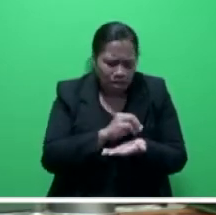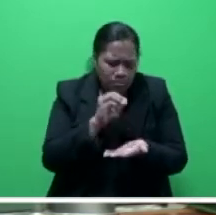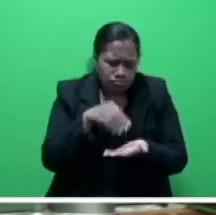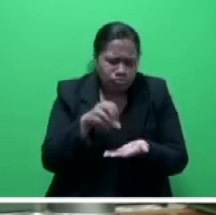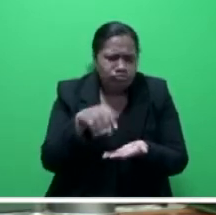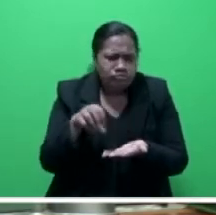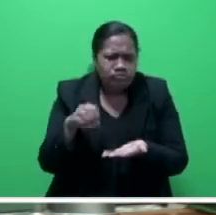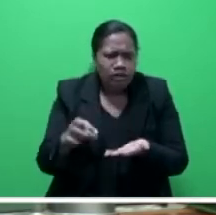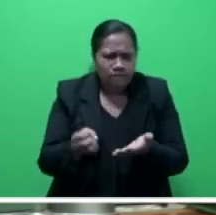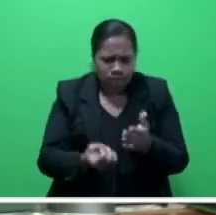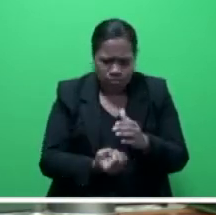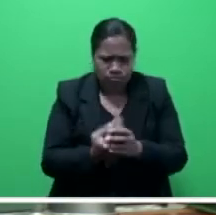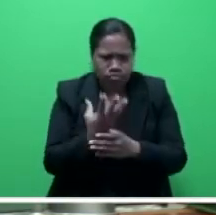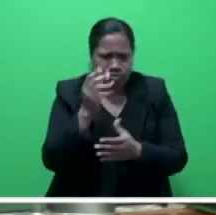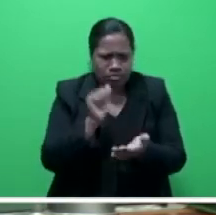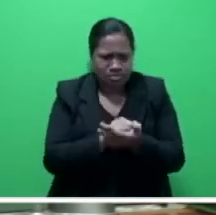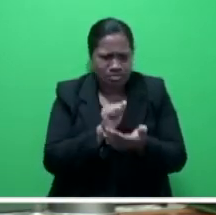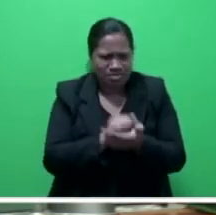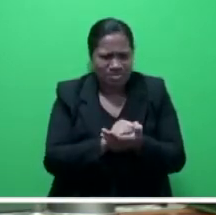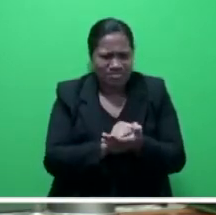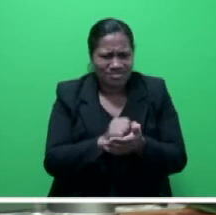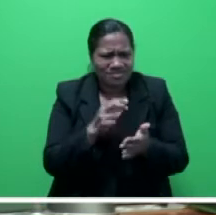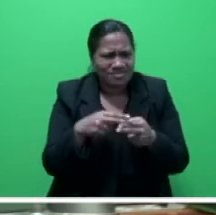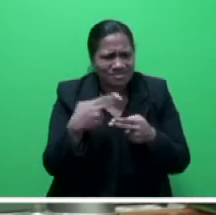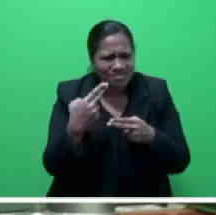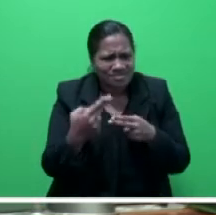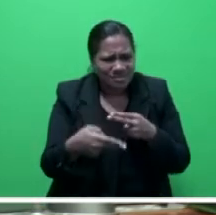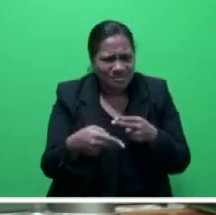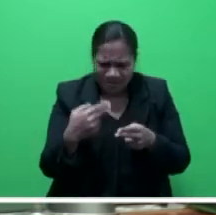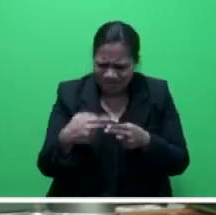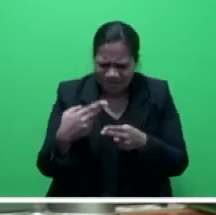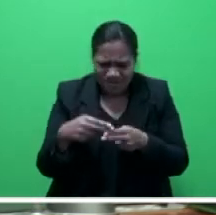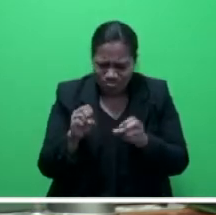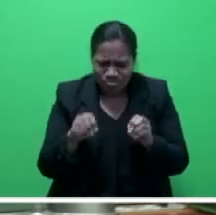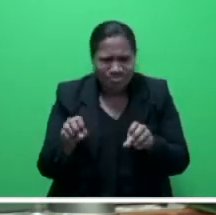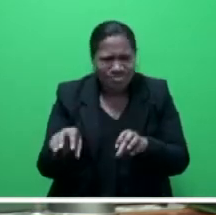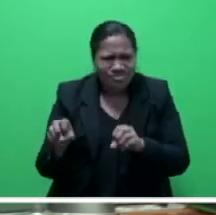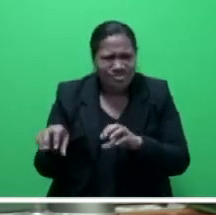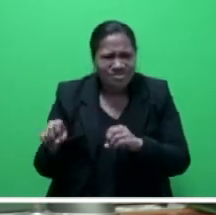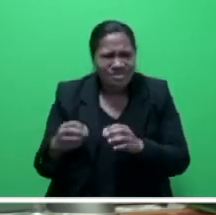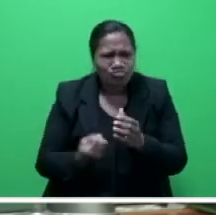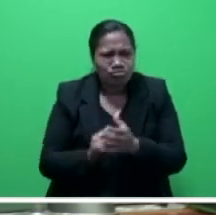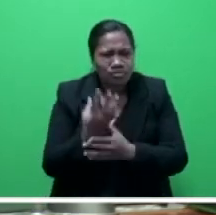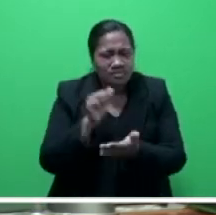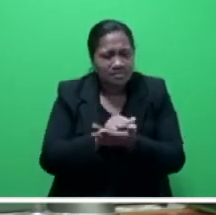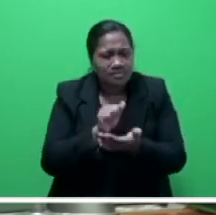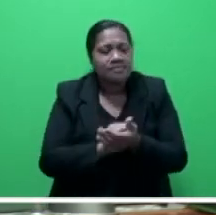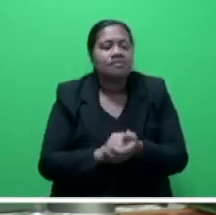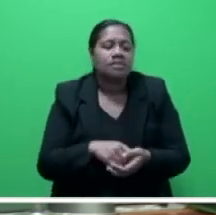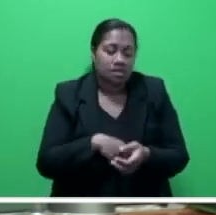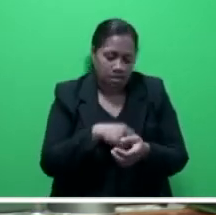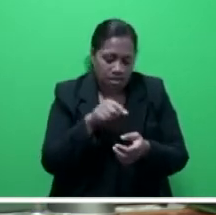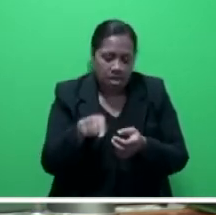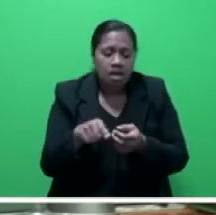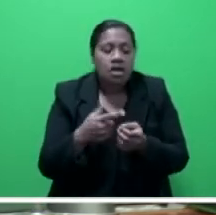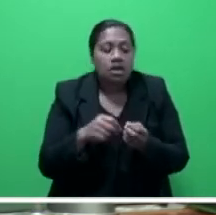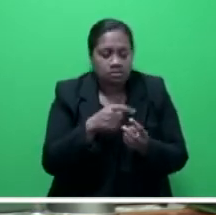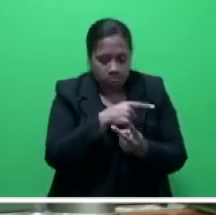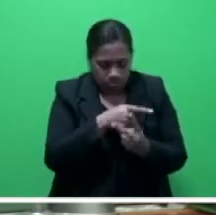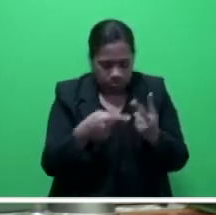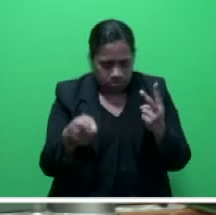intention and that particular program was announced for two particular reasons. One is, Mr.